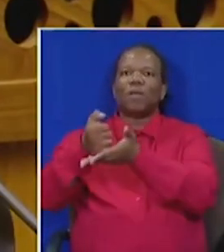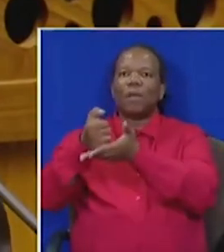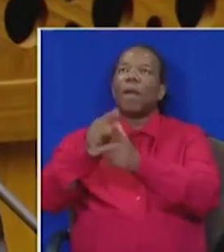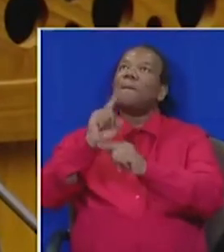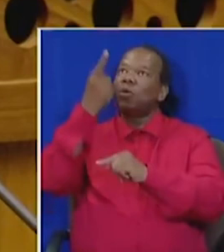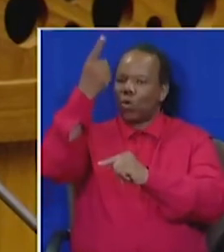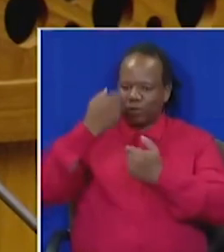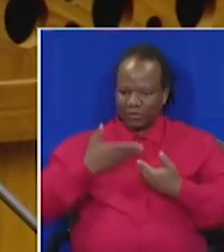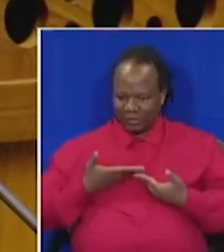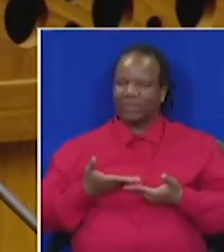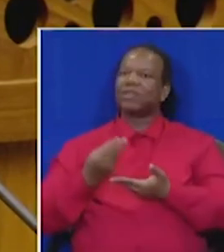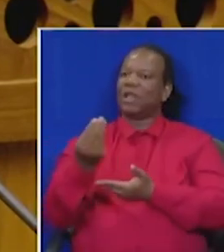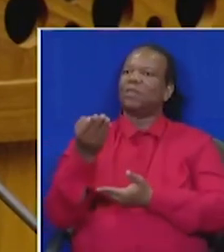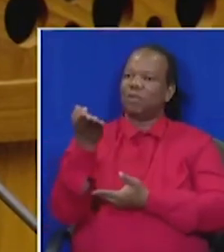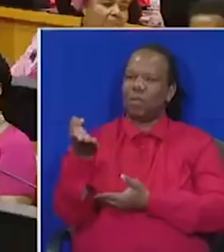me.